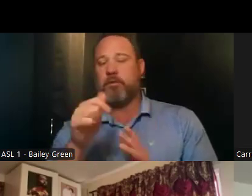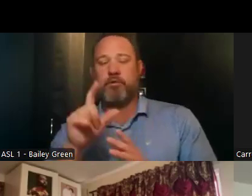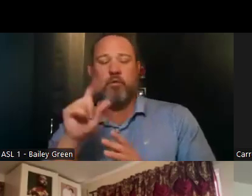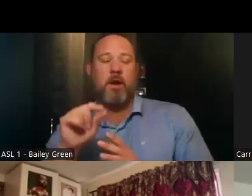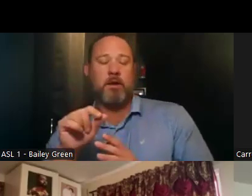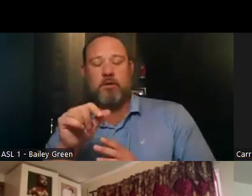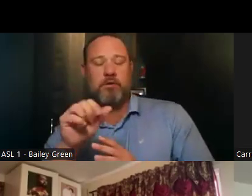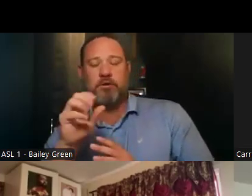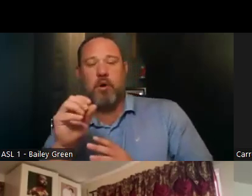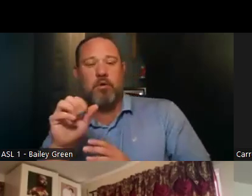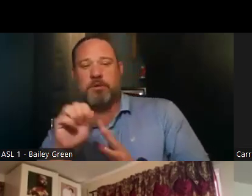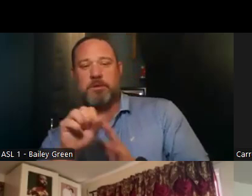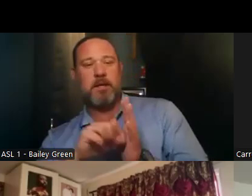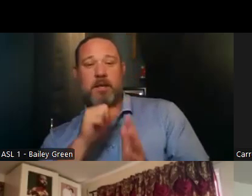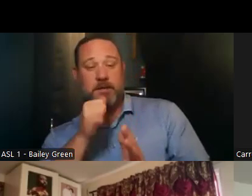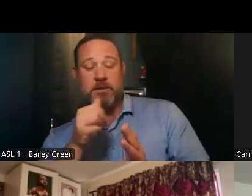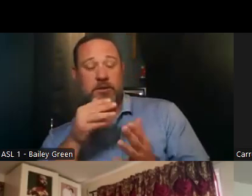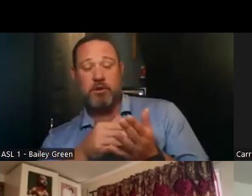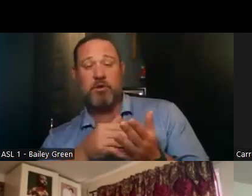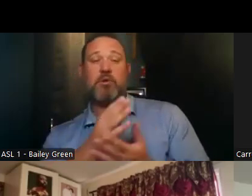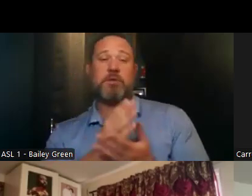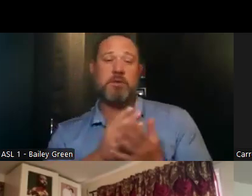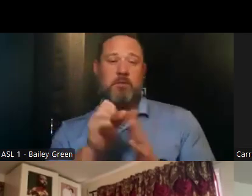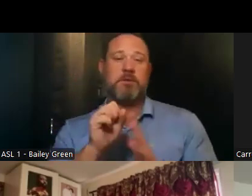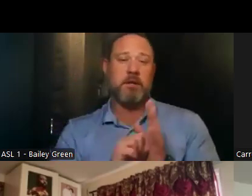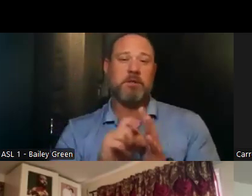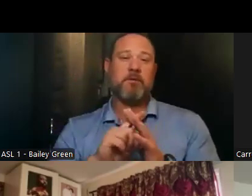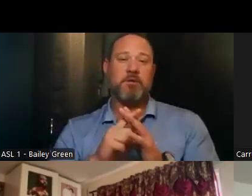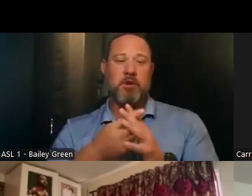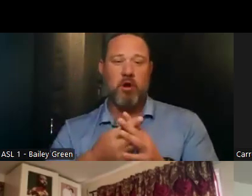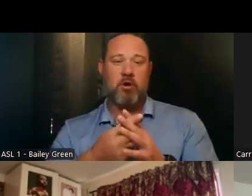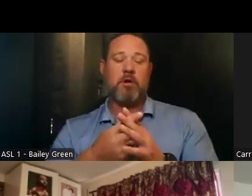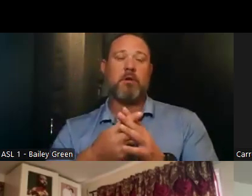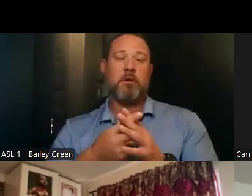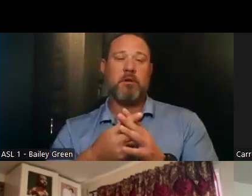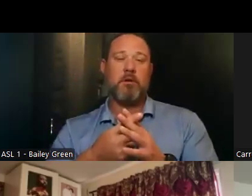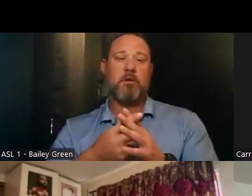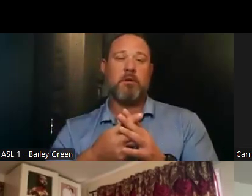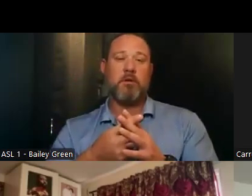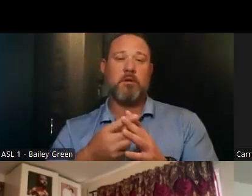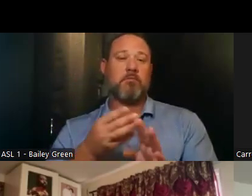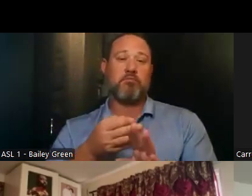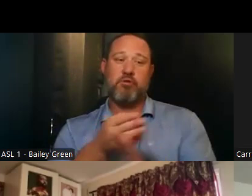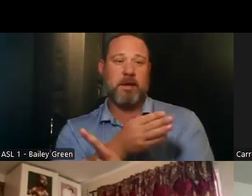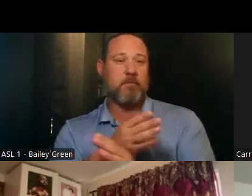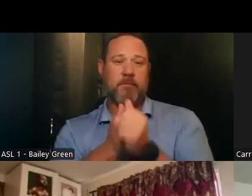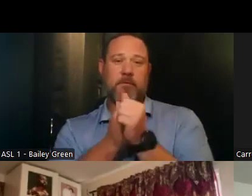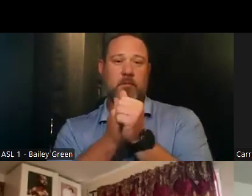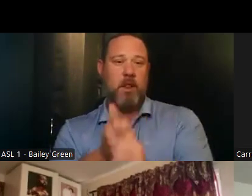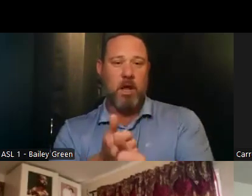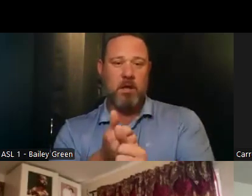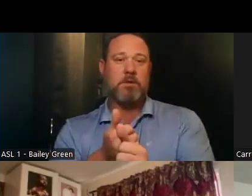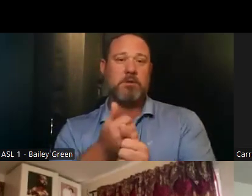or so states that didn't sue, some states have actually started instituting preemptive compliance with Mm.